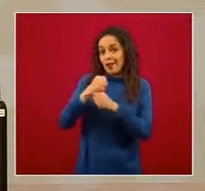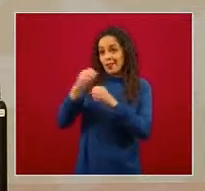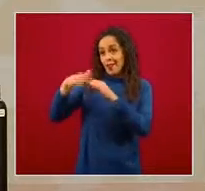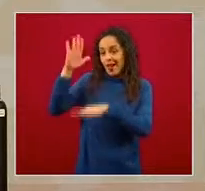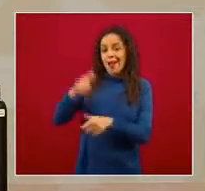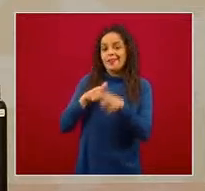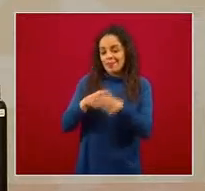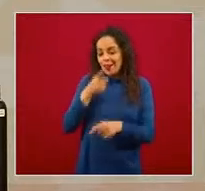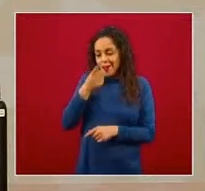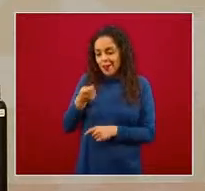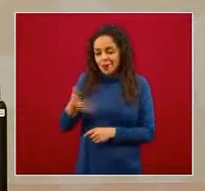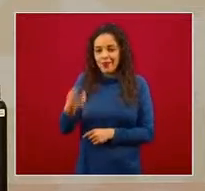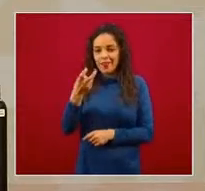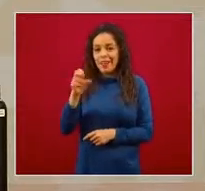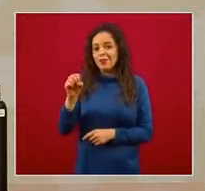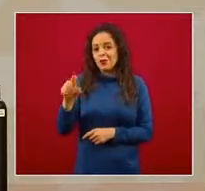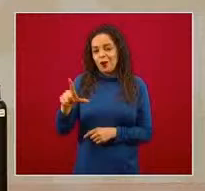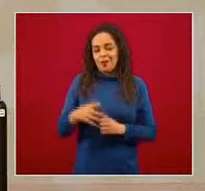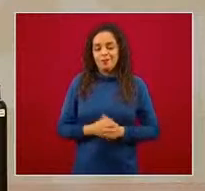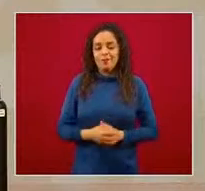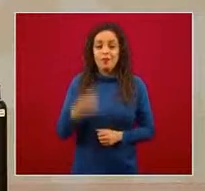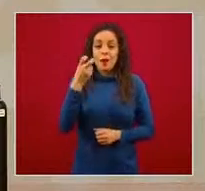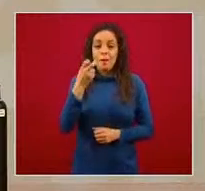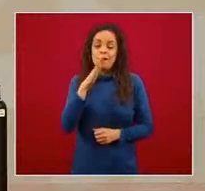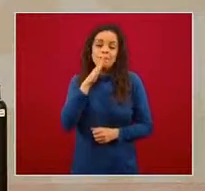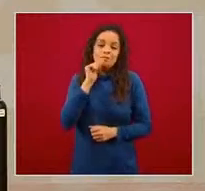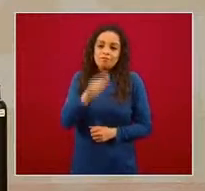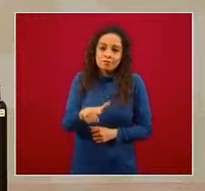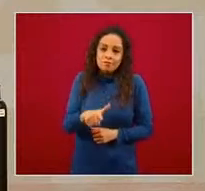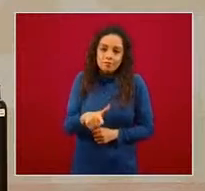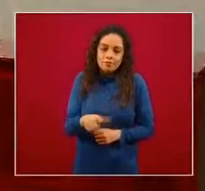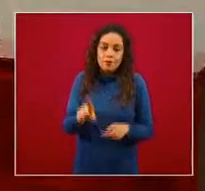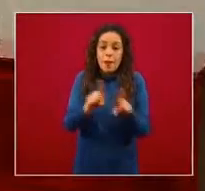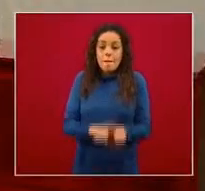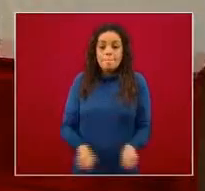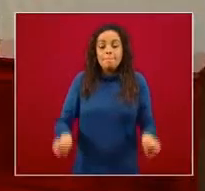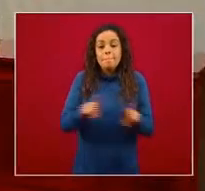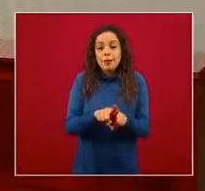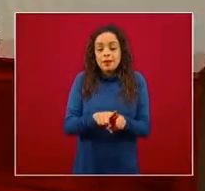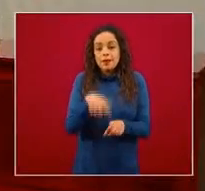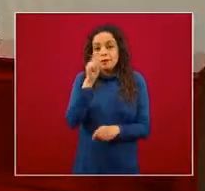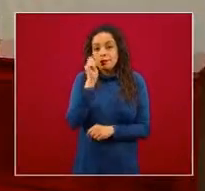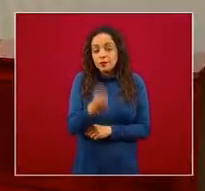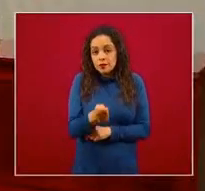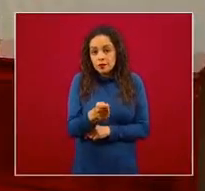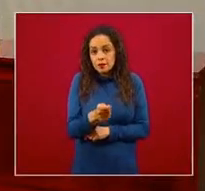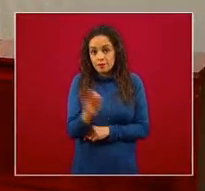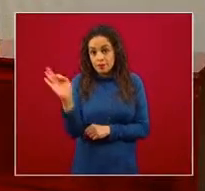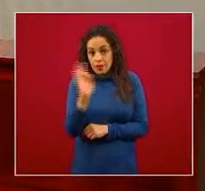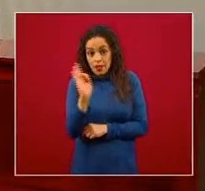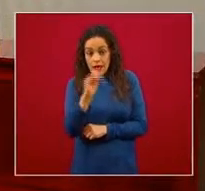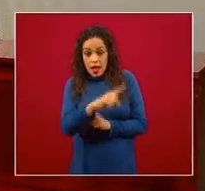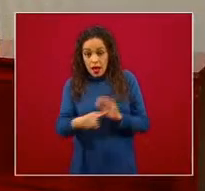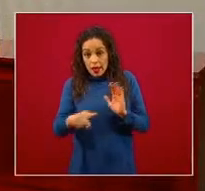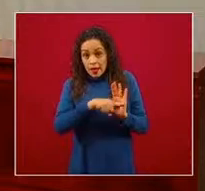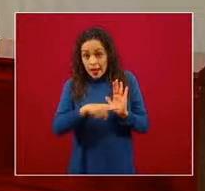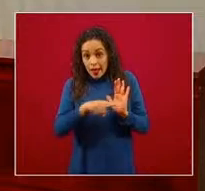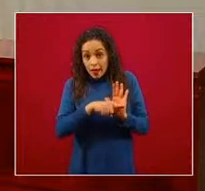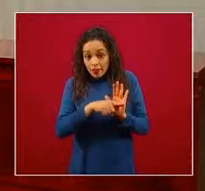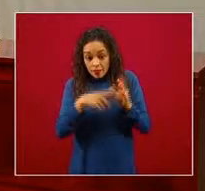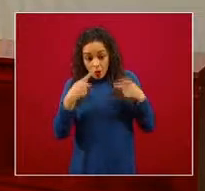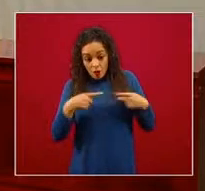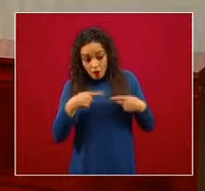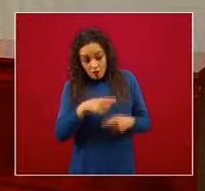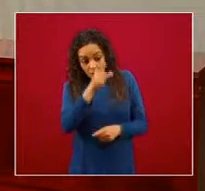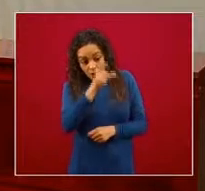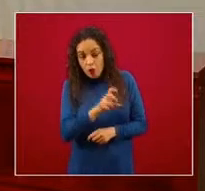And that's why these are not the best way to go. And also, the probability of having a negative